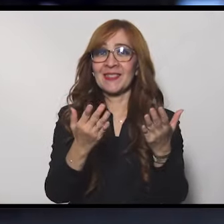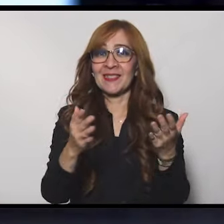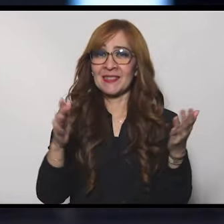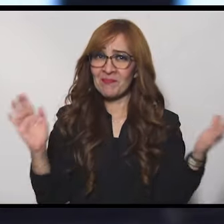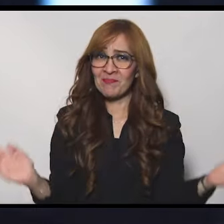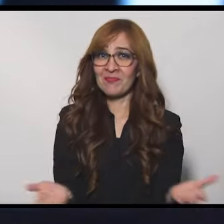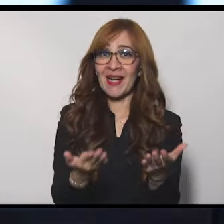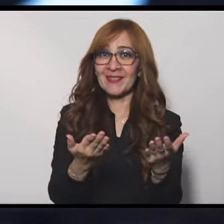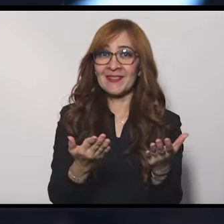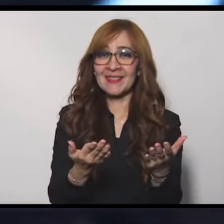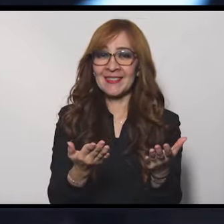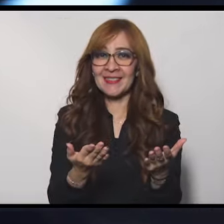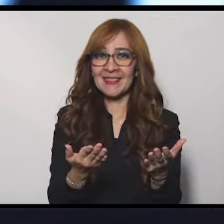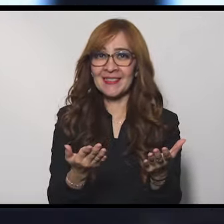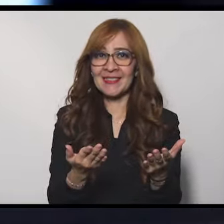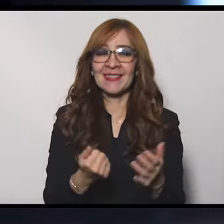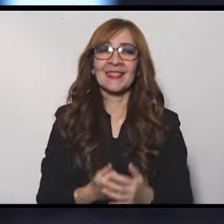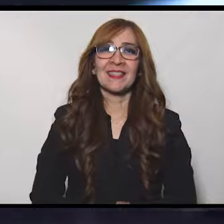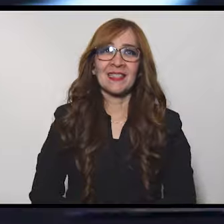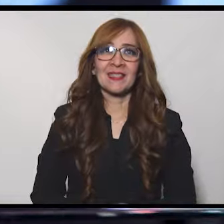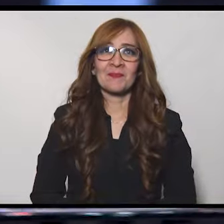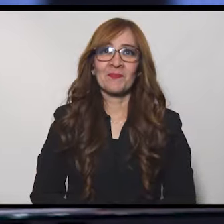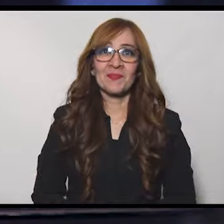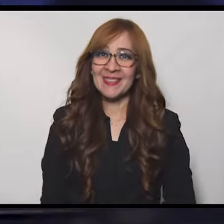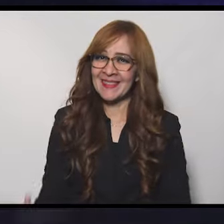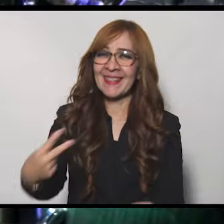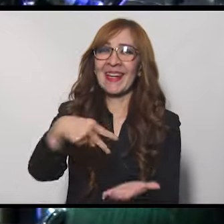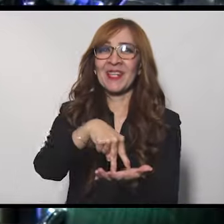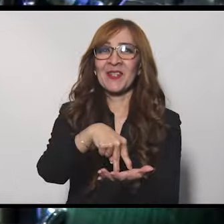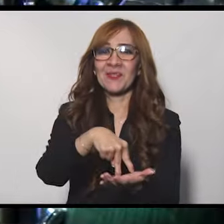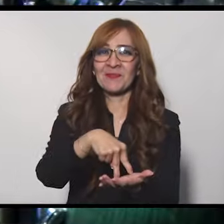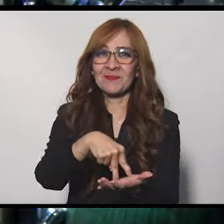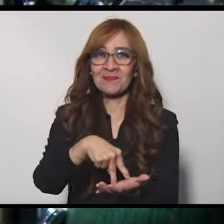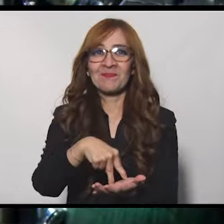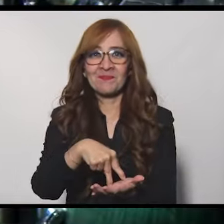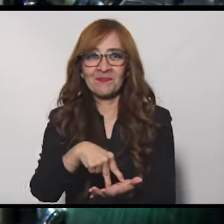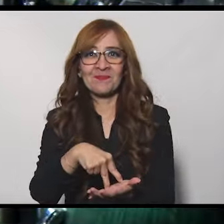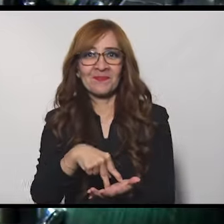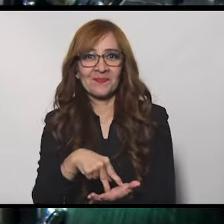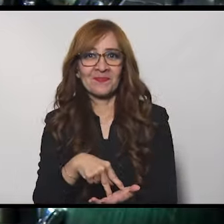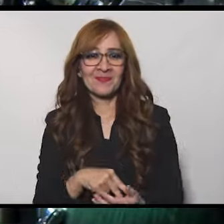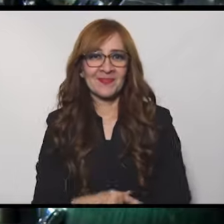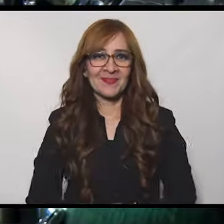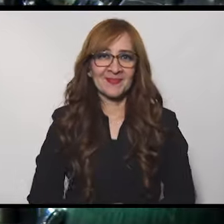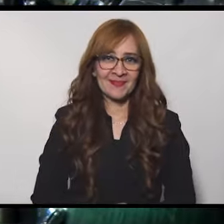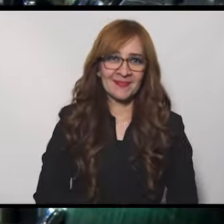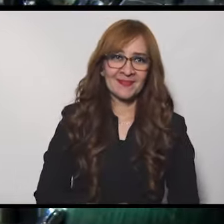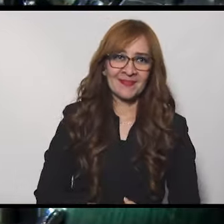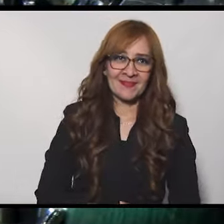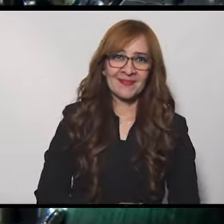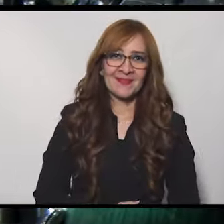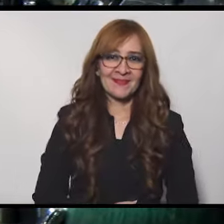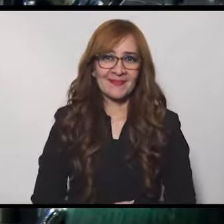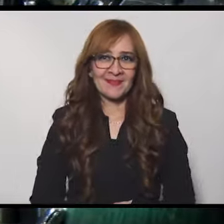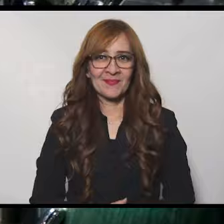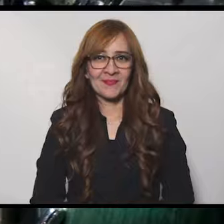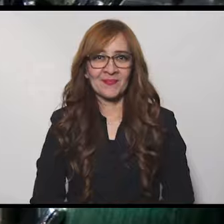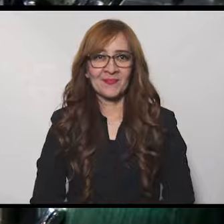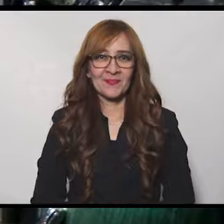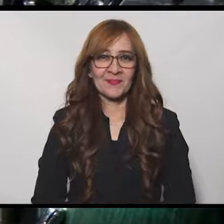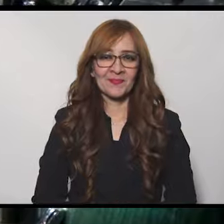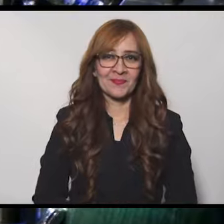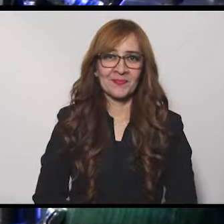Get up! What you need to do? Kita bangkit berdiri. What you need to do? Get up out of that grave. Get up, get up, get